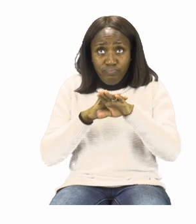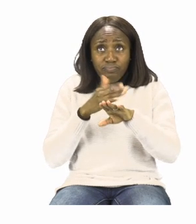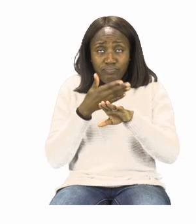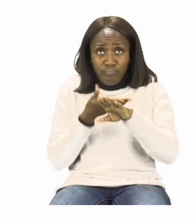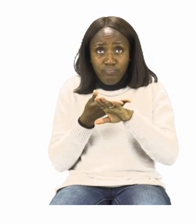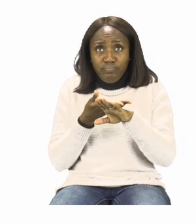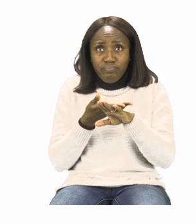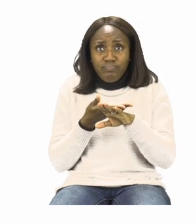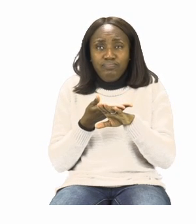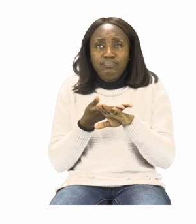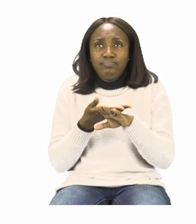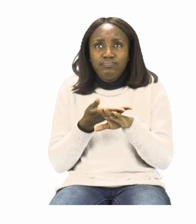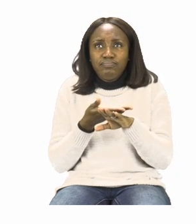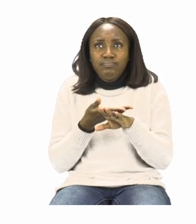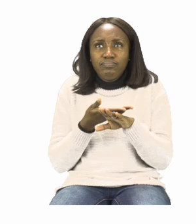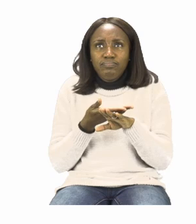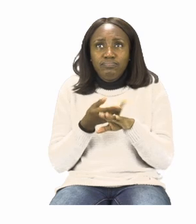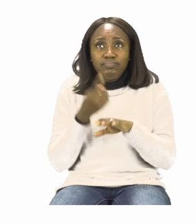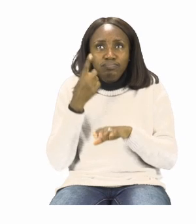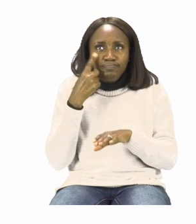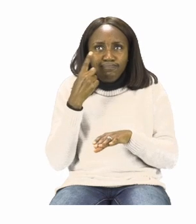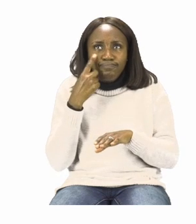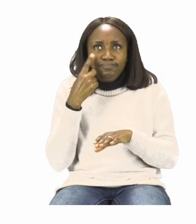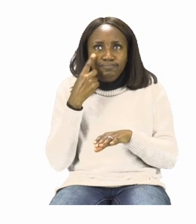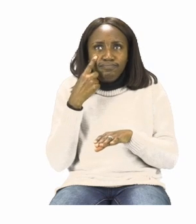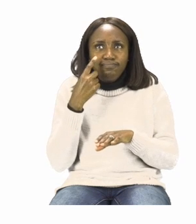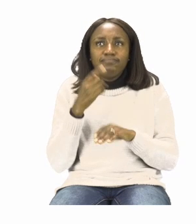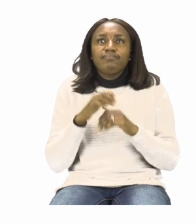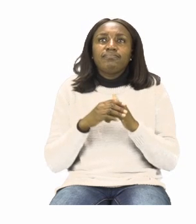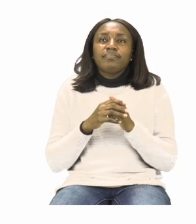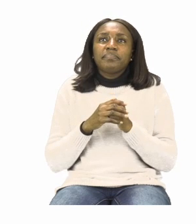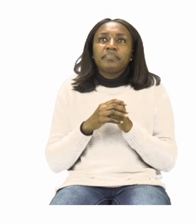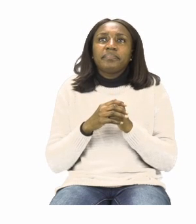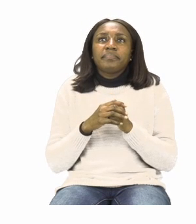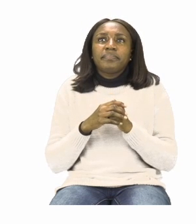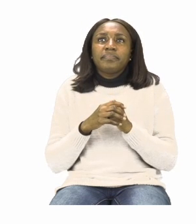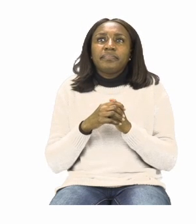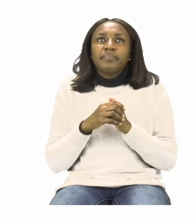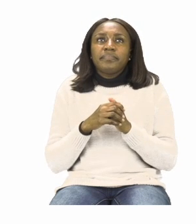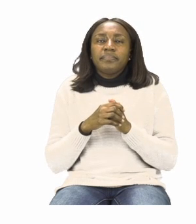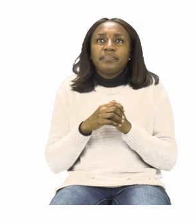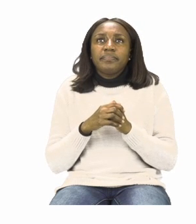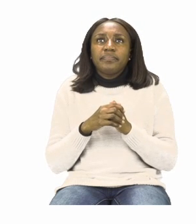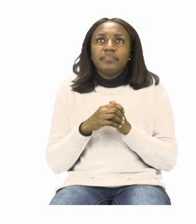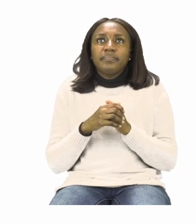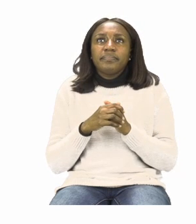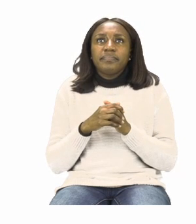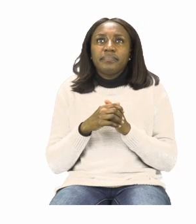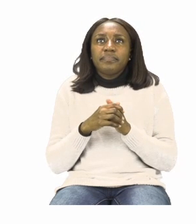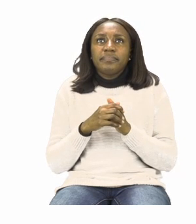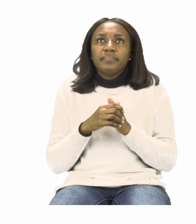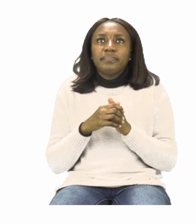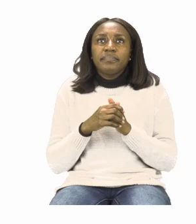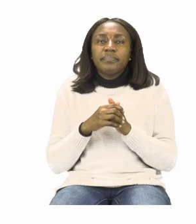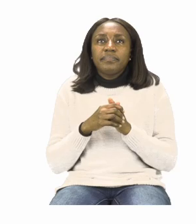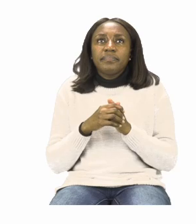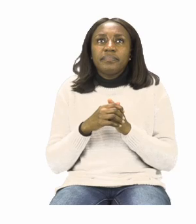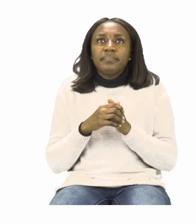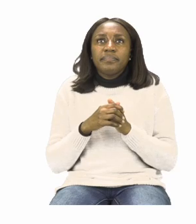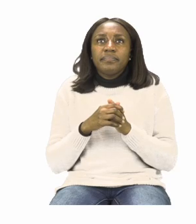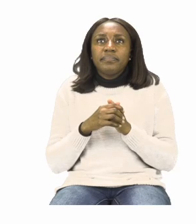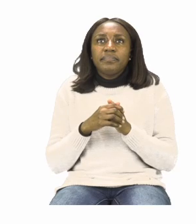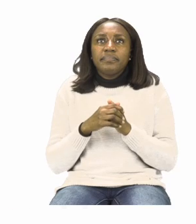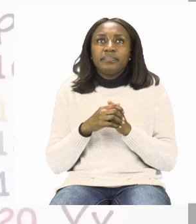for you so that you just have an example of how you are supposed to circle